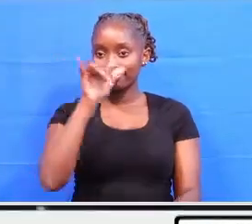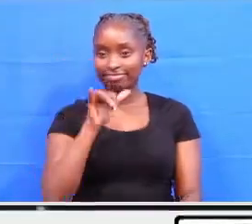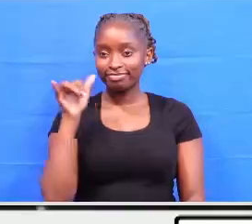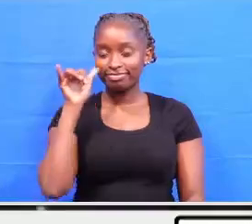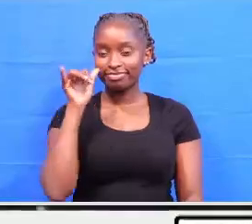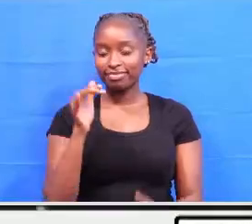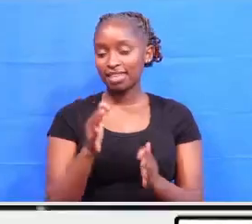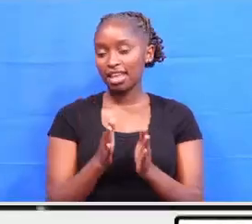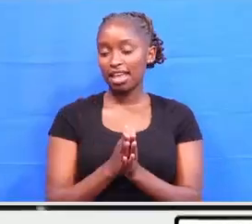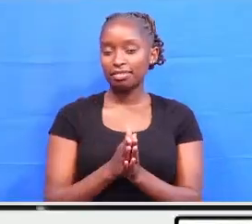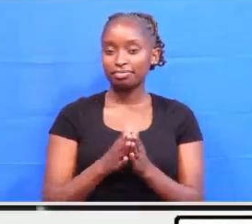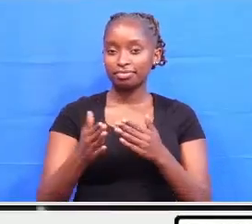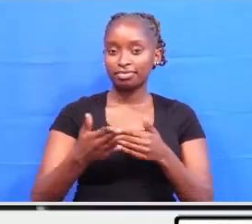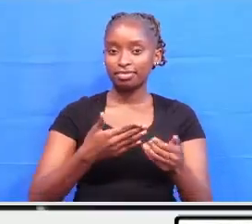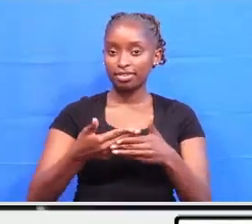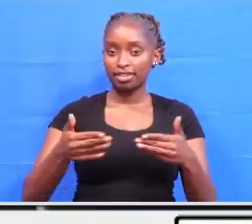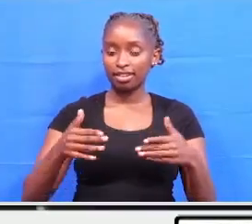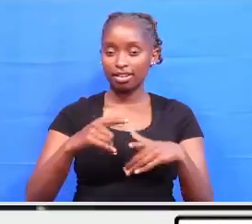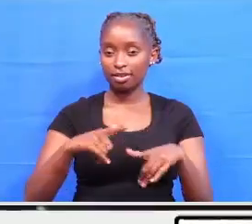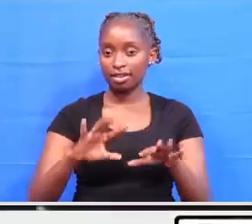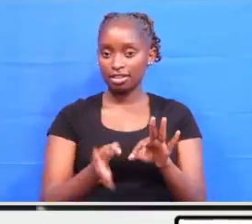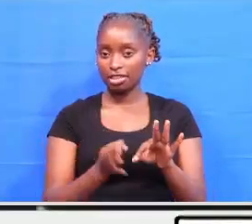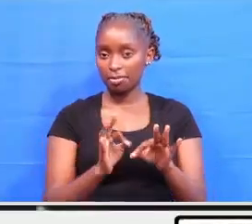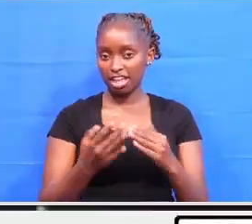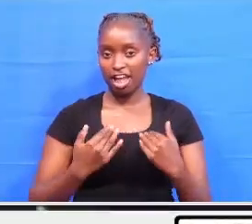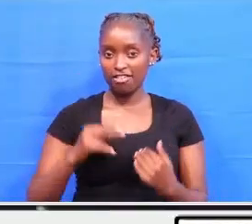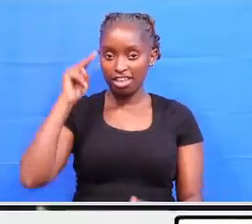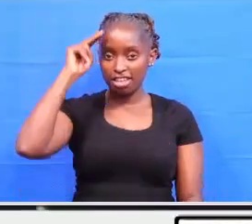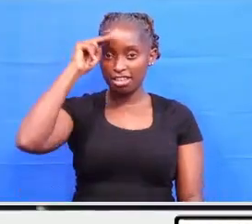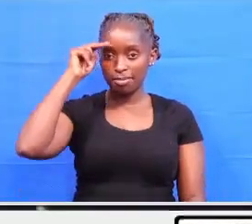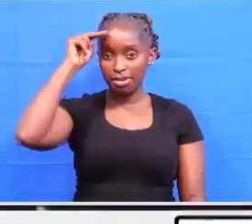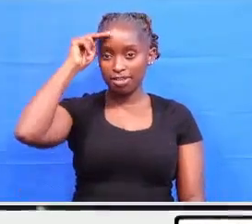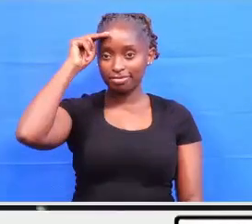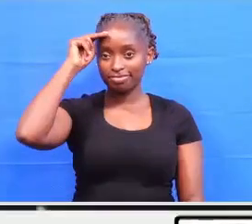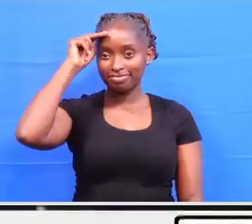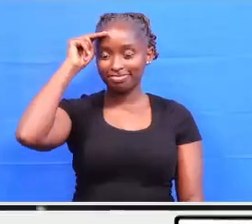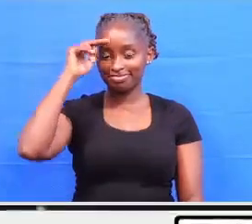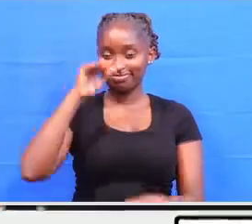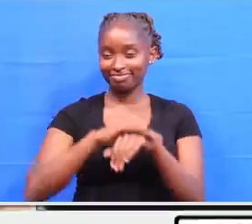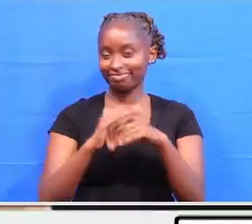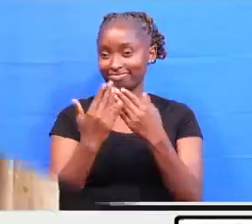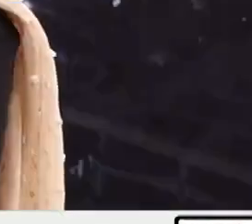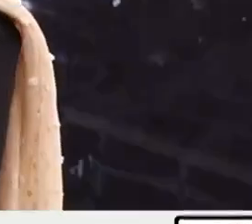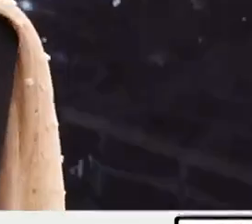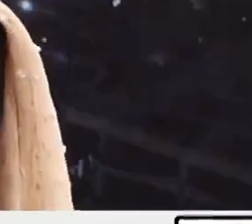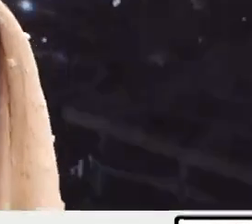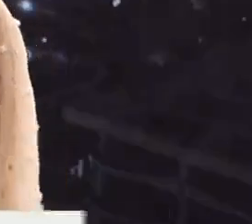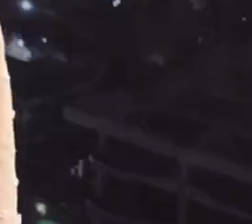Saeed, and of course, Rhoda Nyamai on sign language interpretations. Good night.